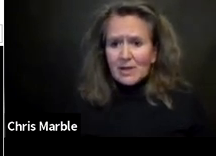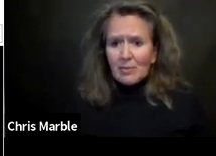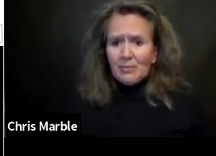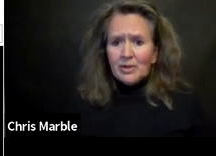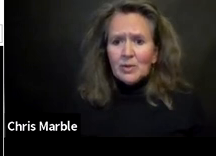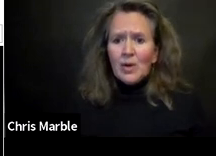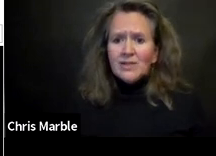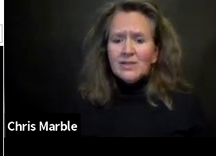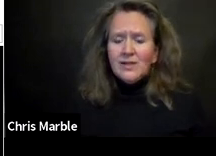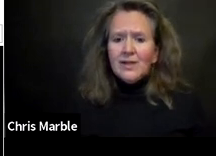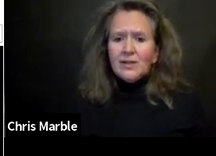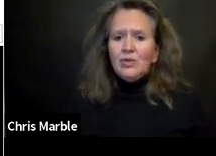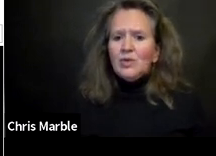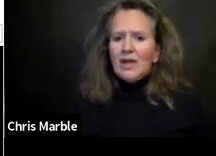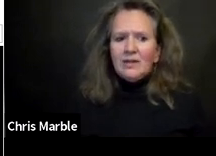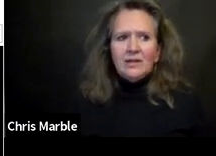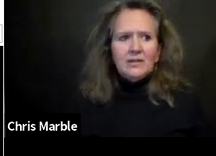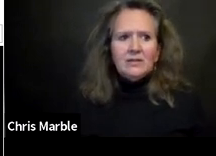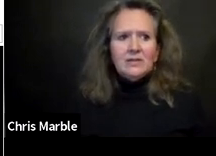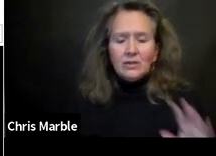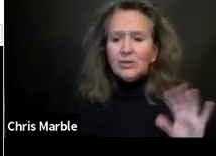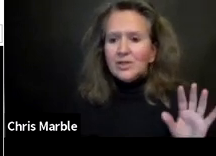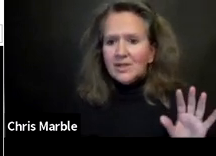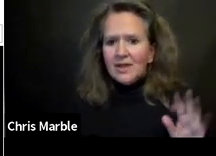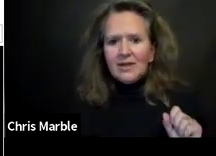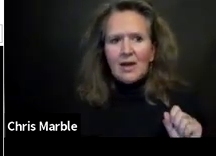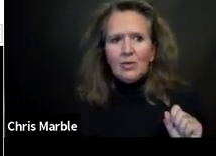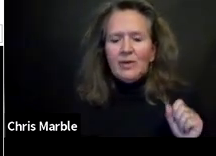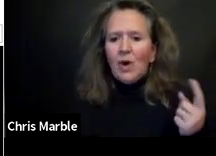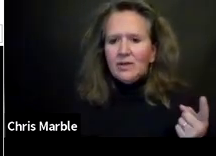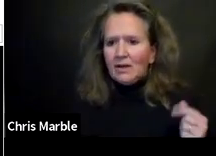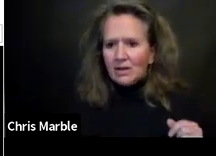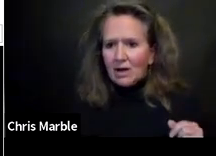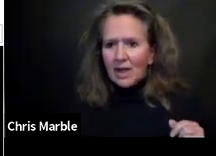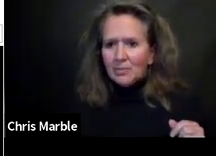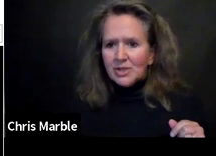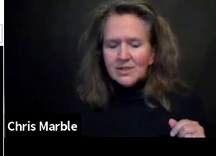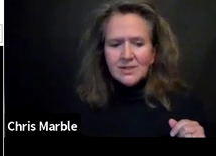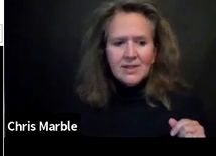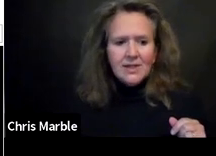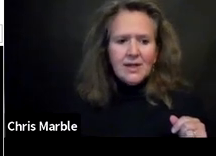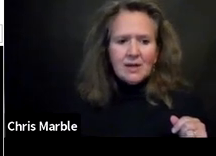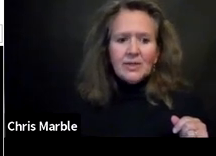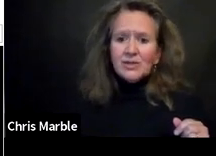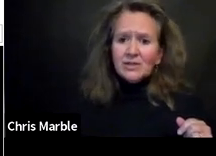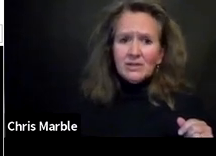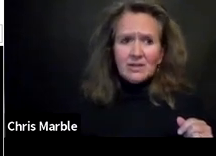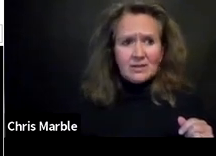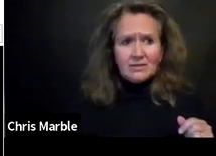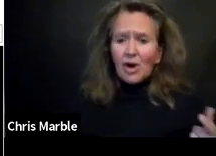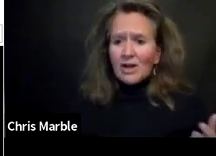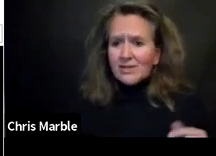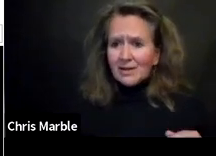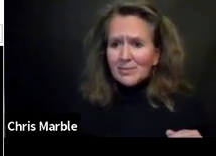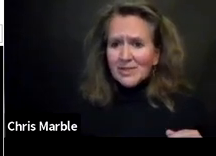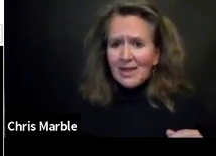that that's been a popular request. You can solutions to that. That would be one to hire a CART captionist, but there's a